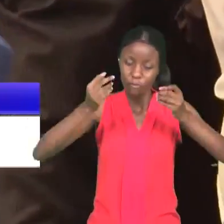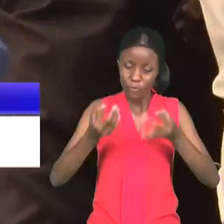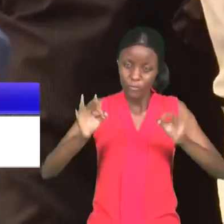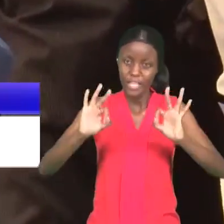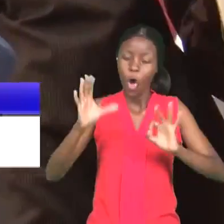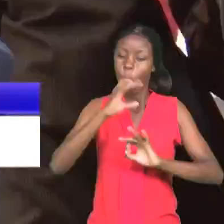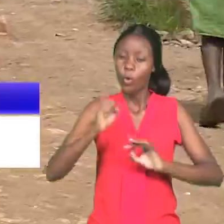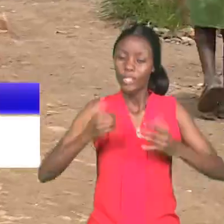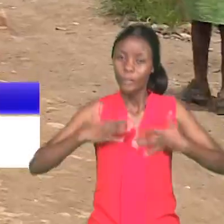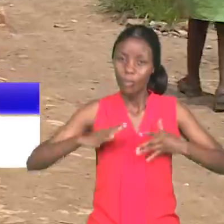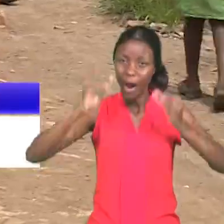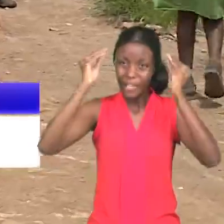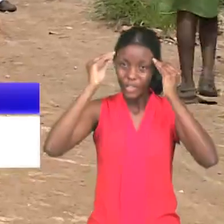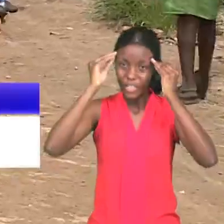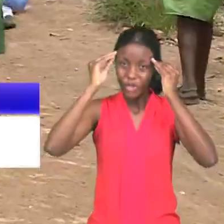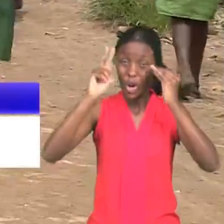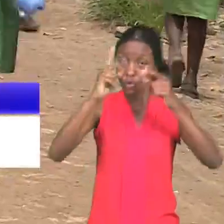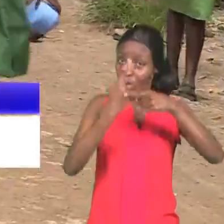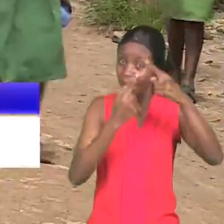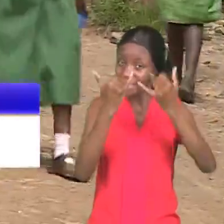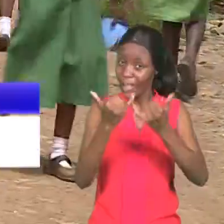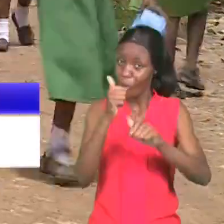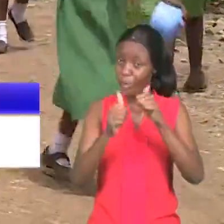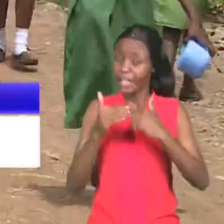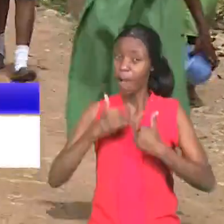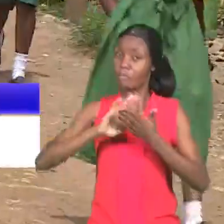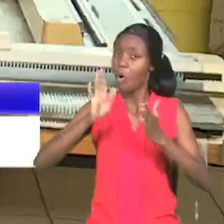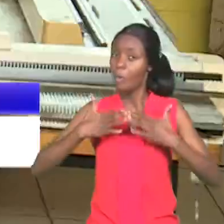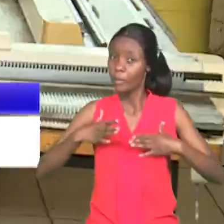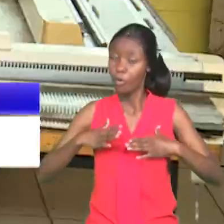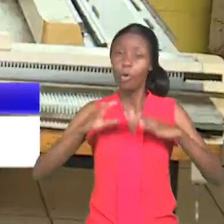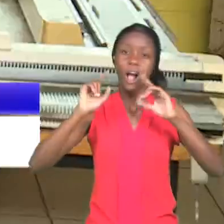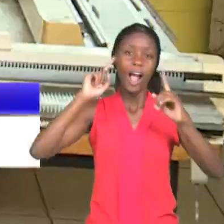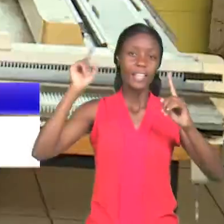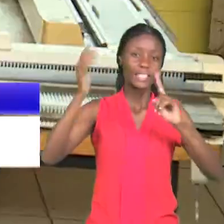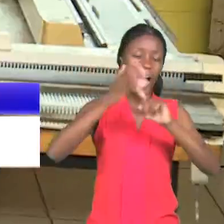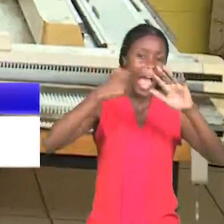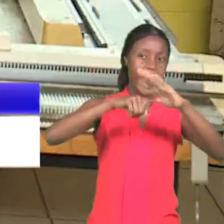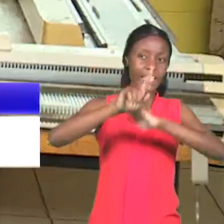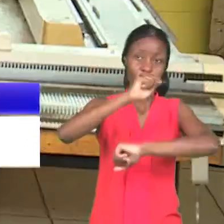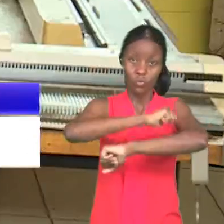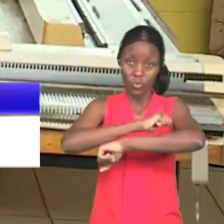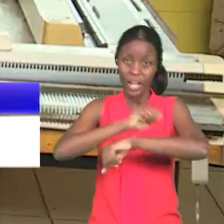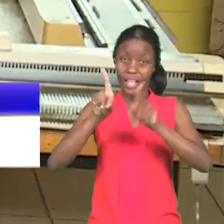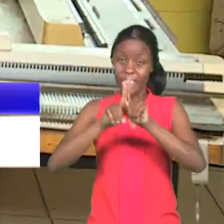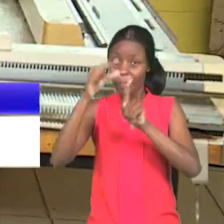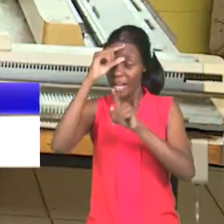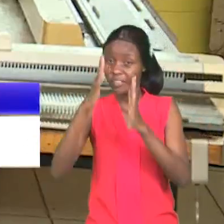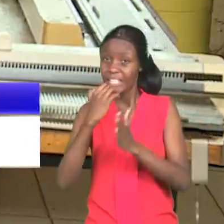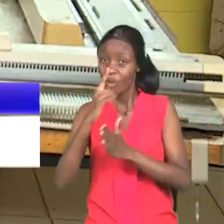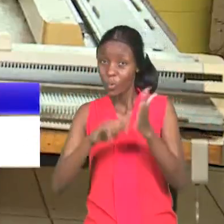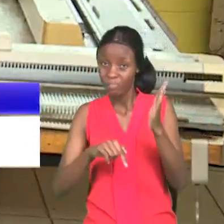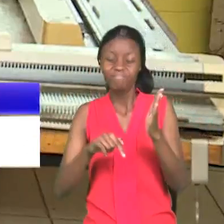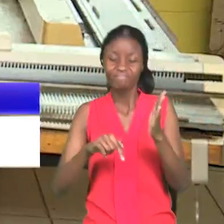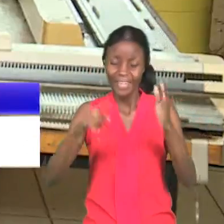adult education in the last 2 years, something that has seen thousands now able to attend school. The governor, who prides himself in the North Rift to